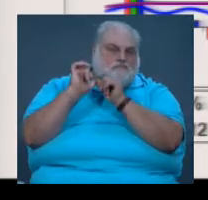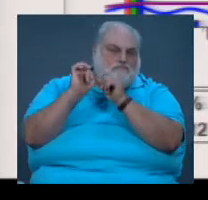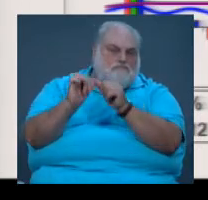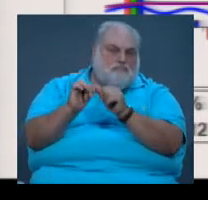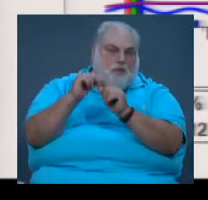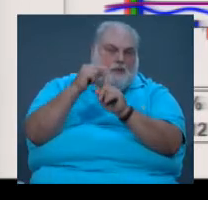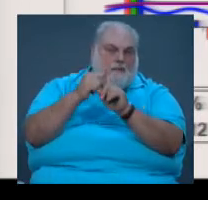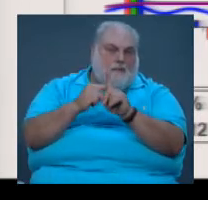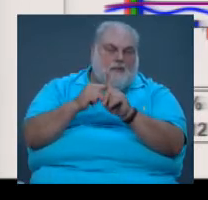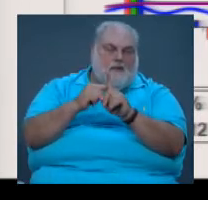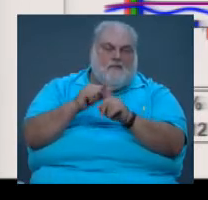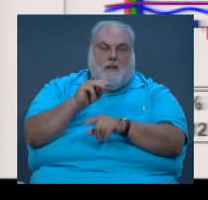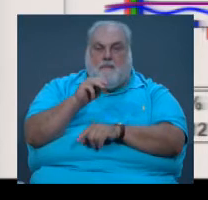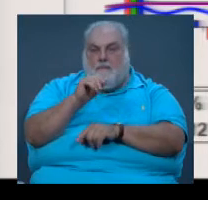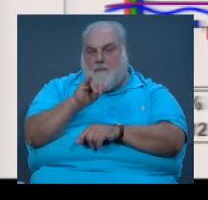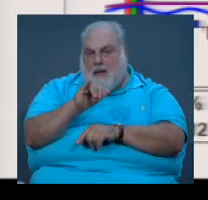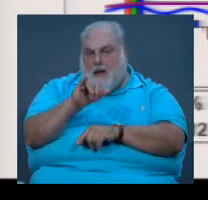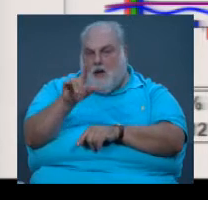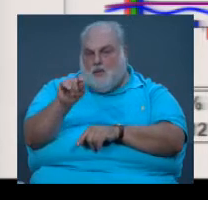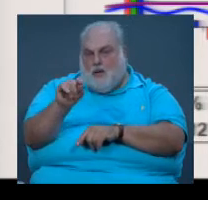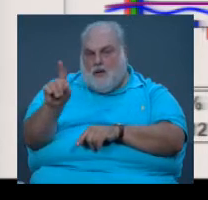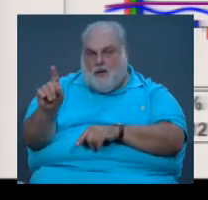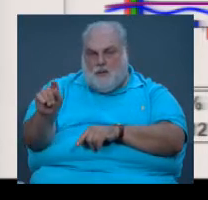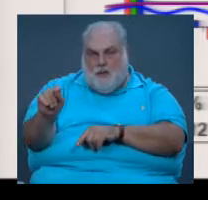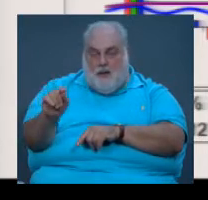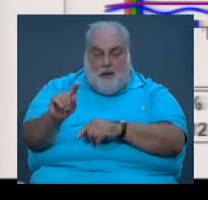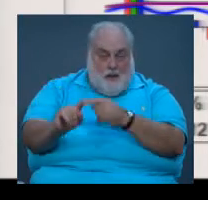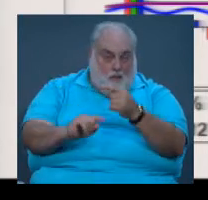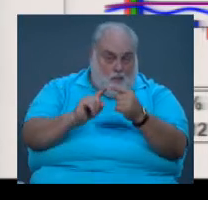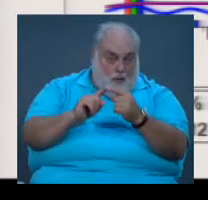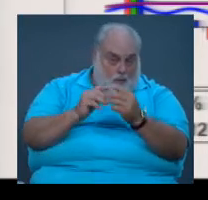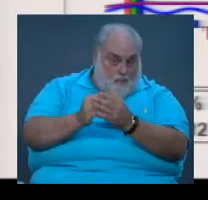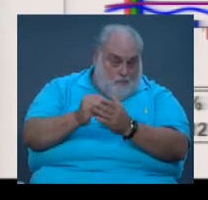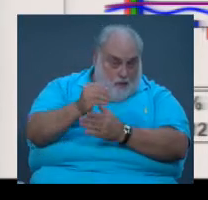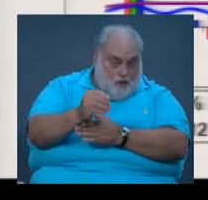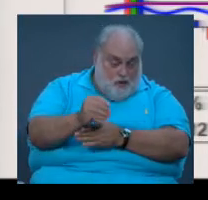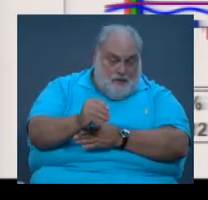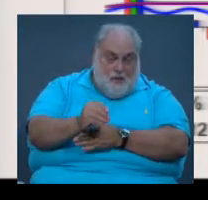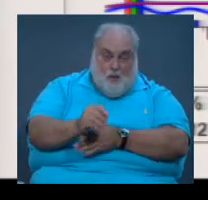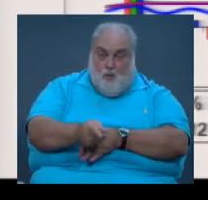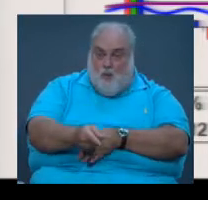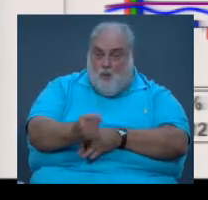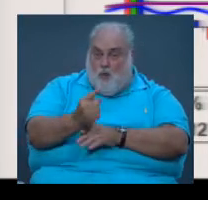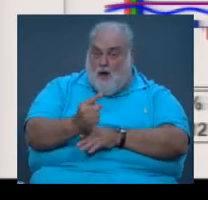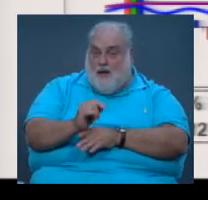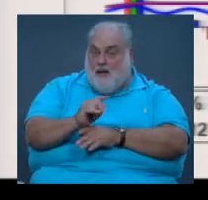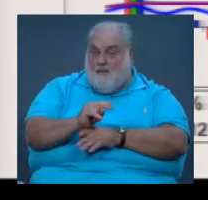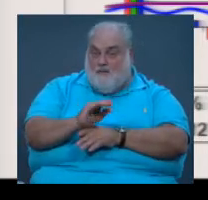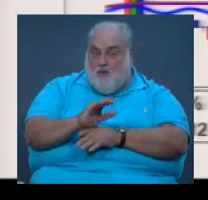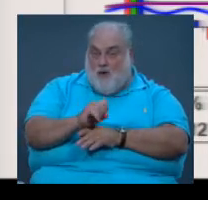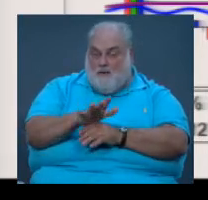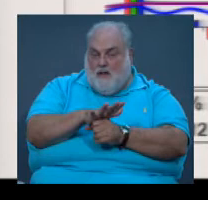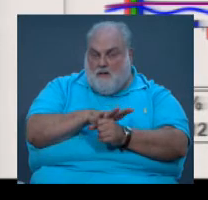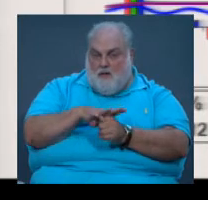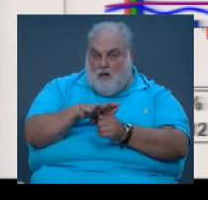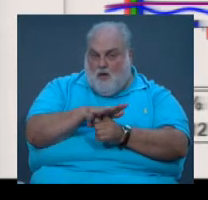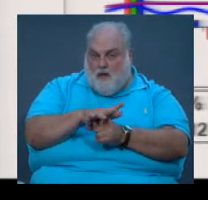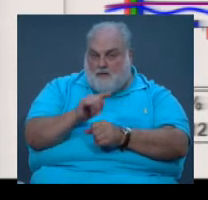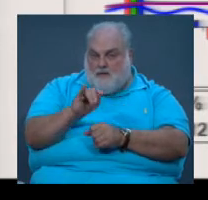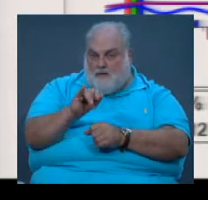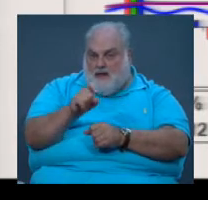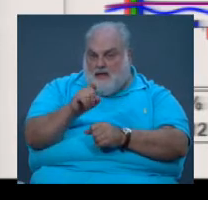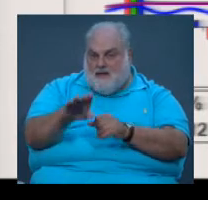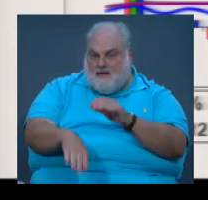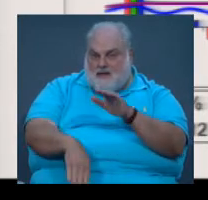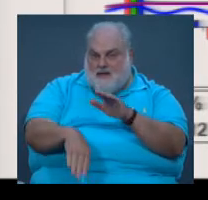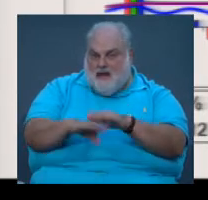of 2020. And as you are aware, whenever there are purchases made on a single invoice, the local tax is capped on the